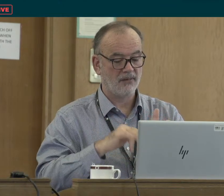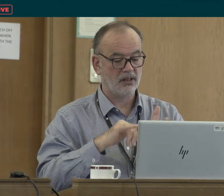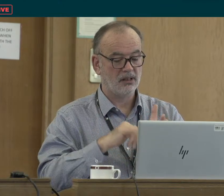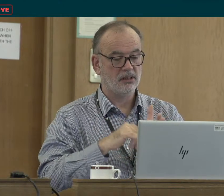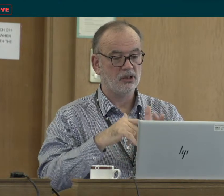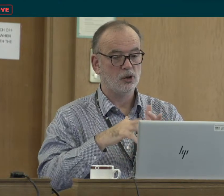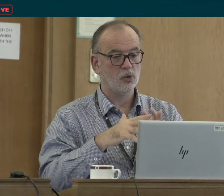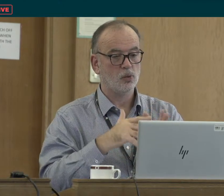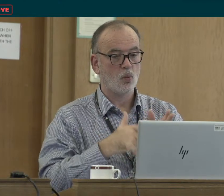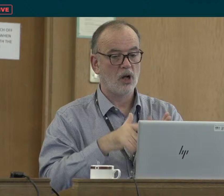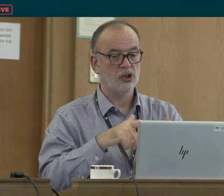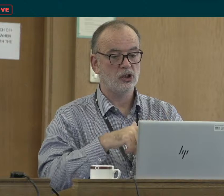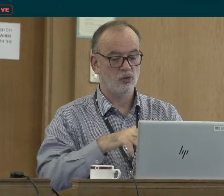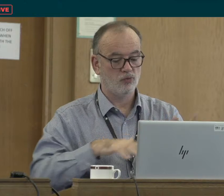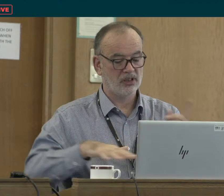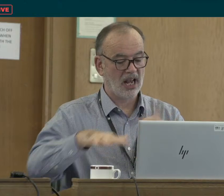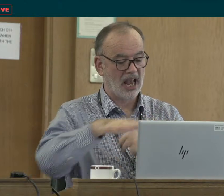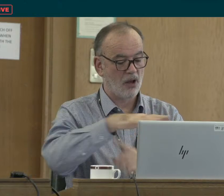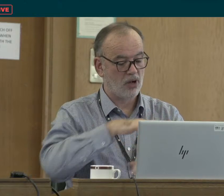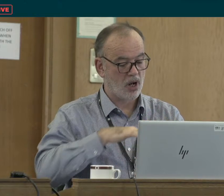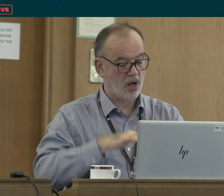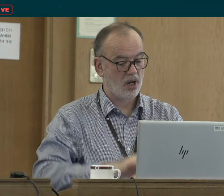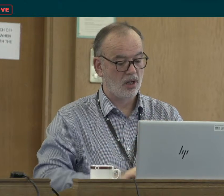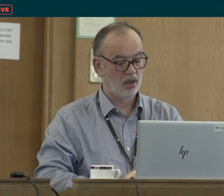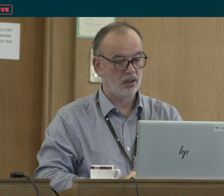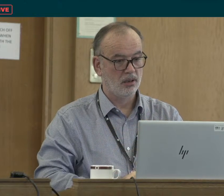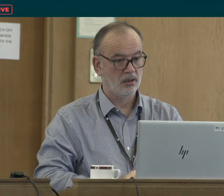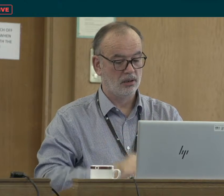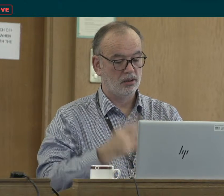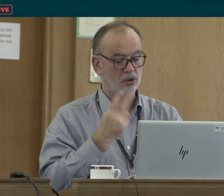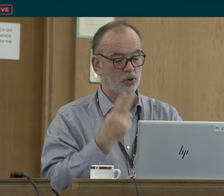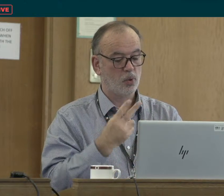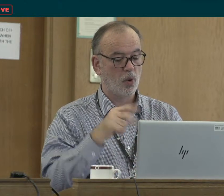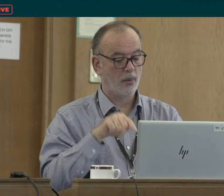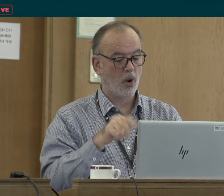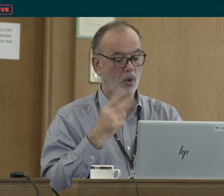of service business plans in the Stewartry area.